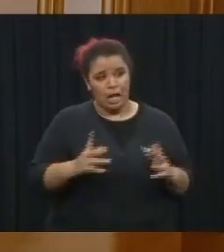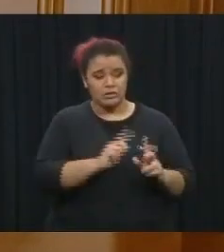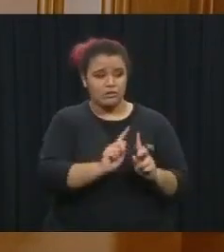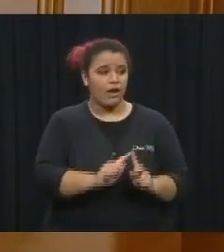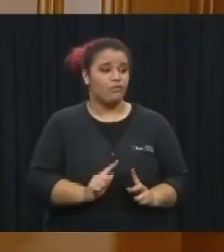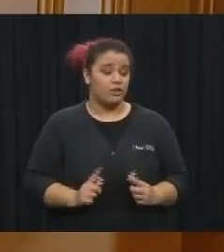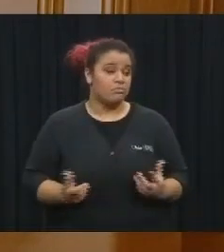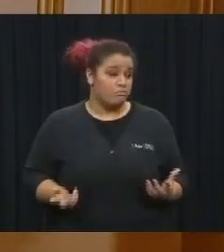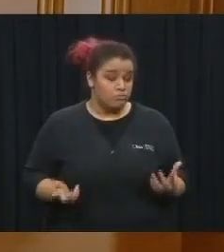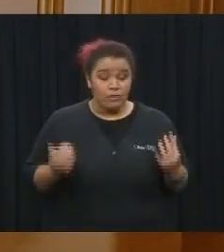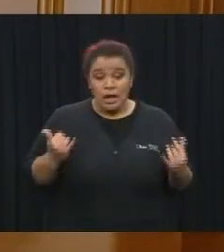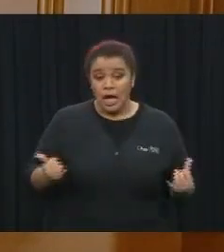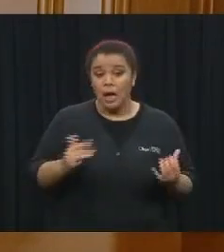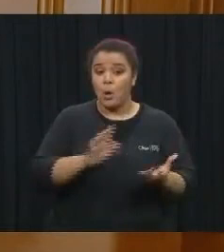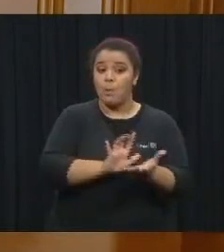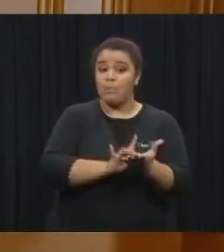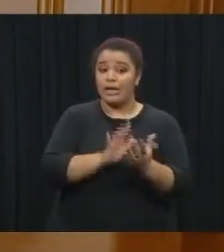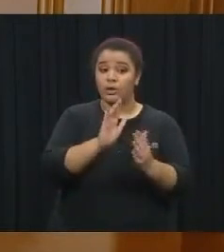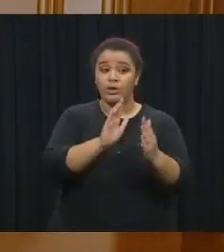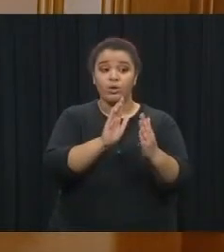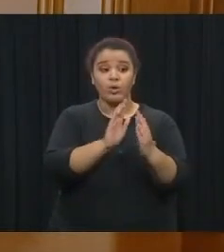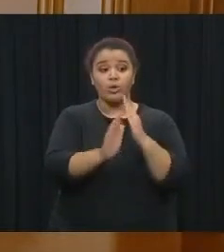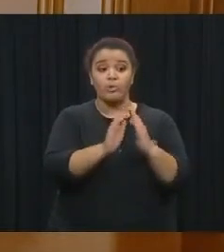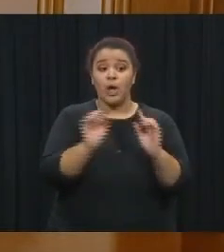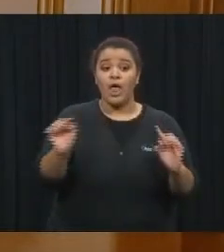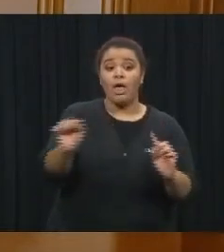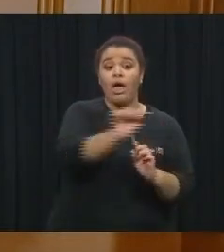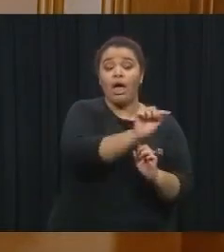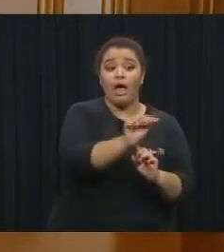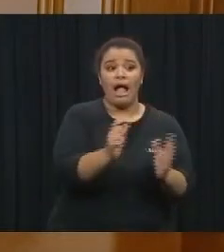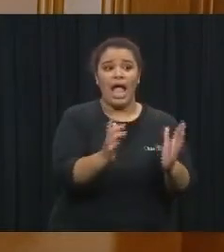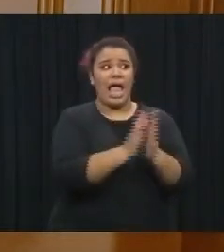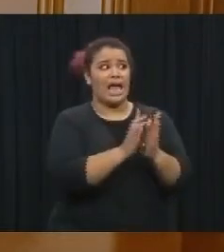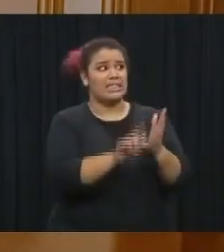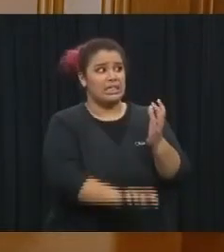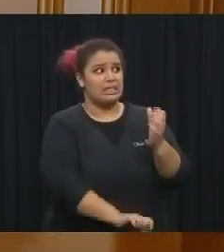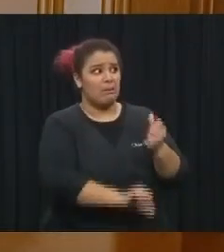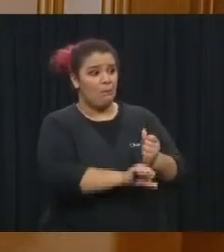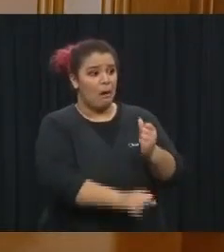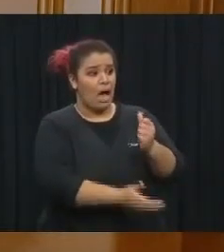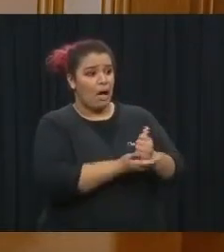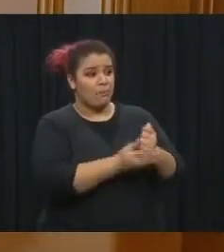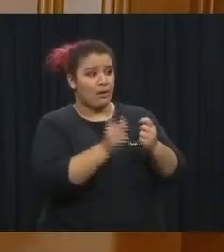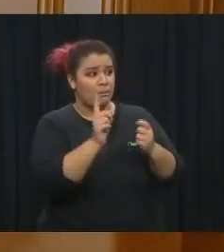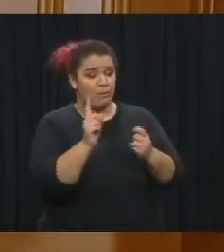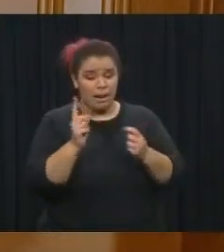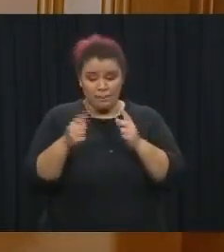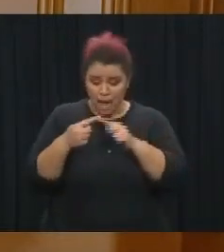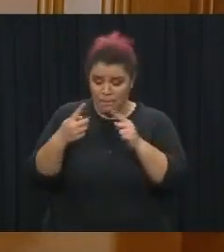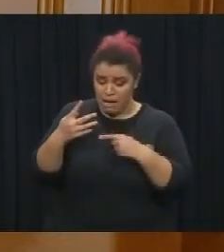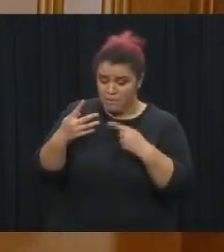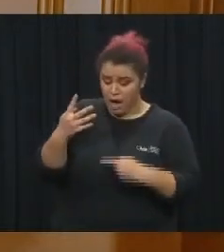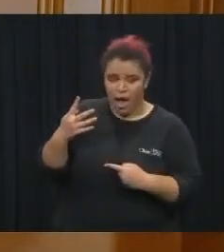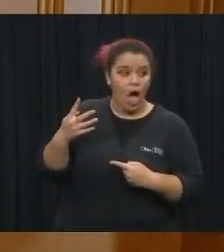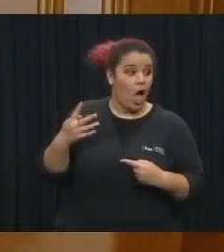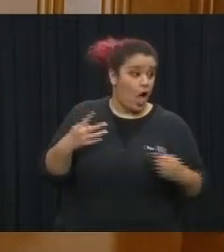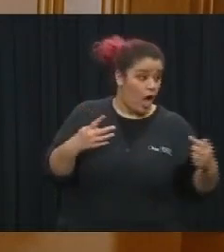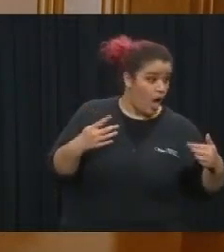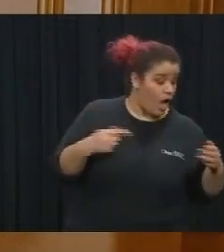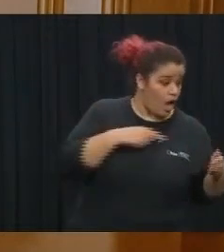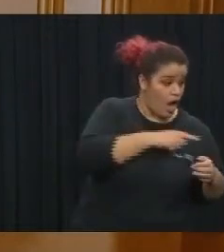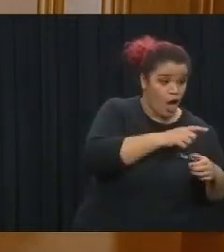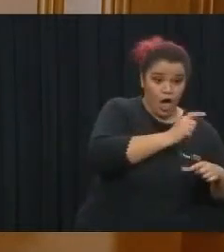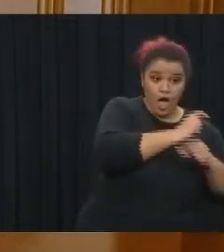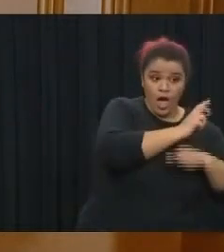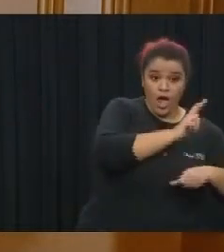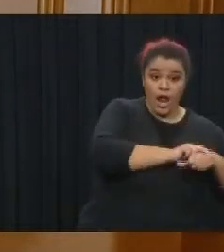what the medical community is asking for, and we will continue to do that. And if that skill set lies with the National Guard, we certainly